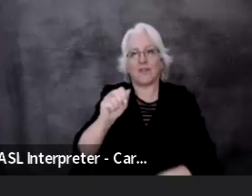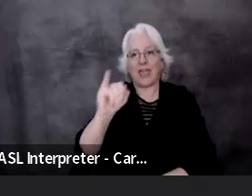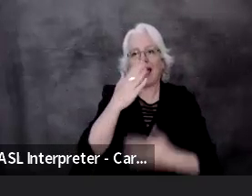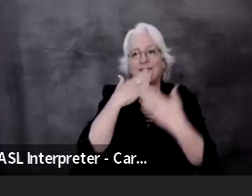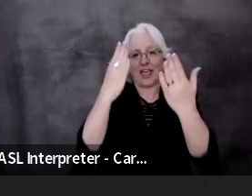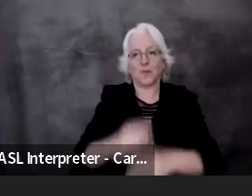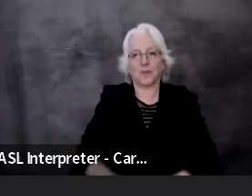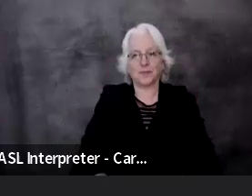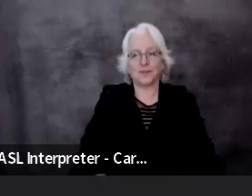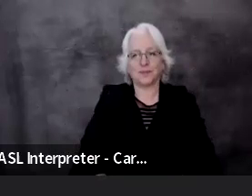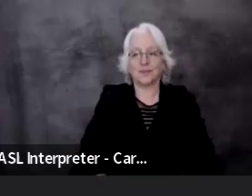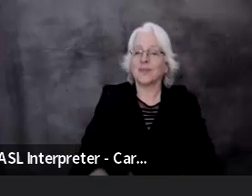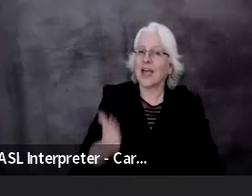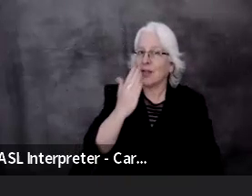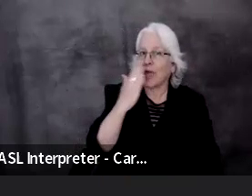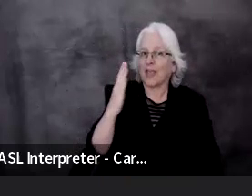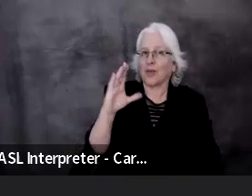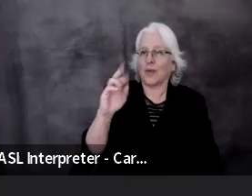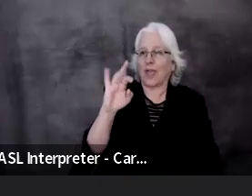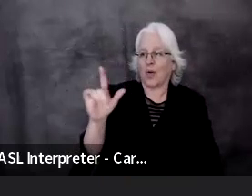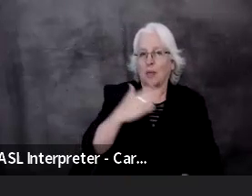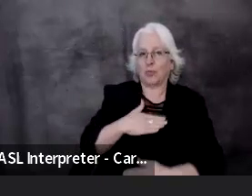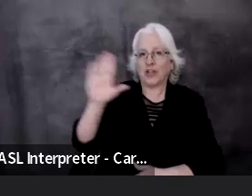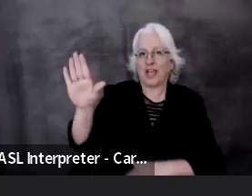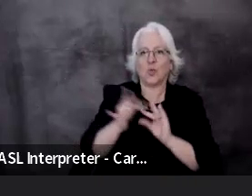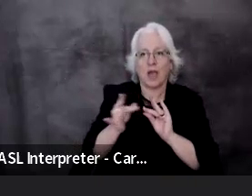Thank you so much, Carol. Appreciate your comments.